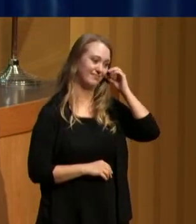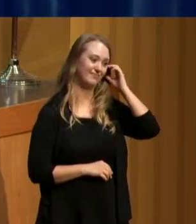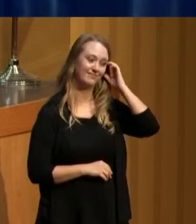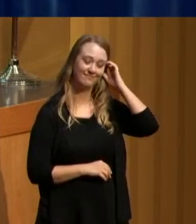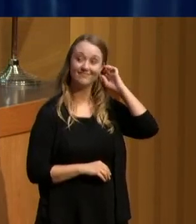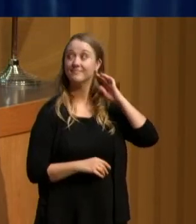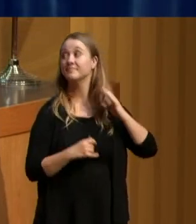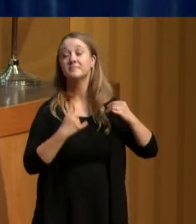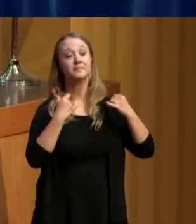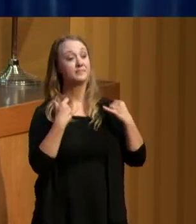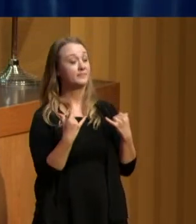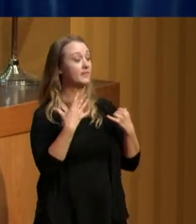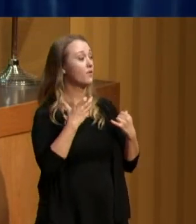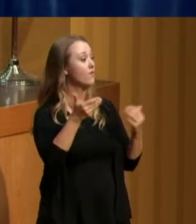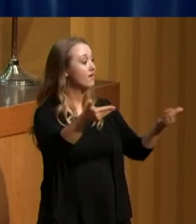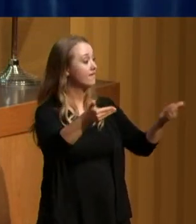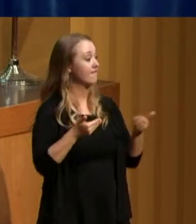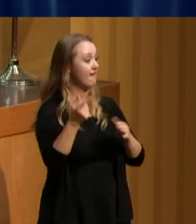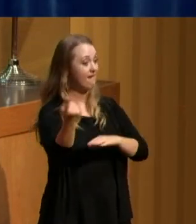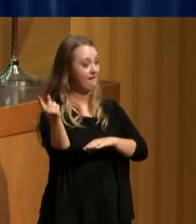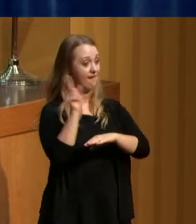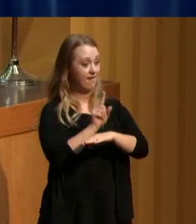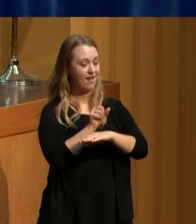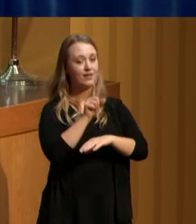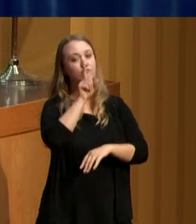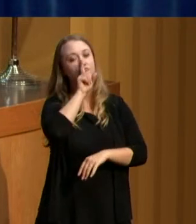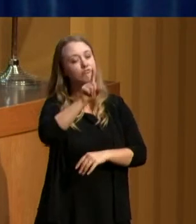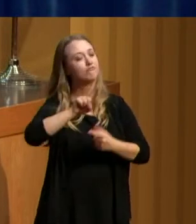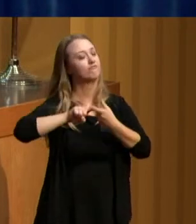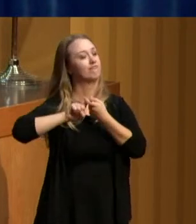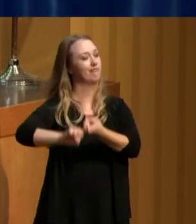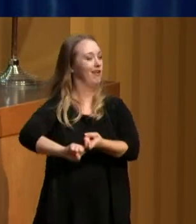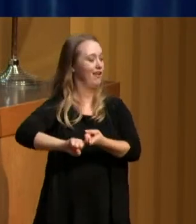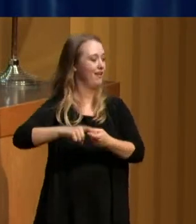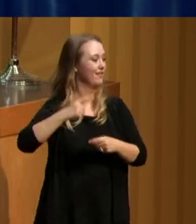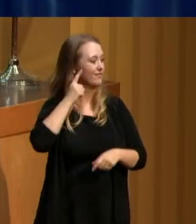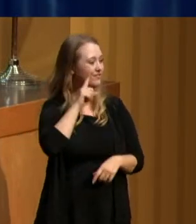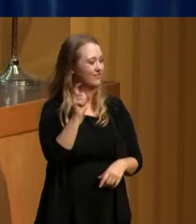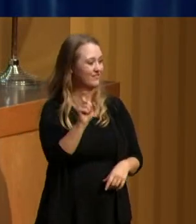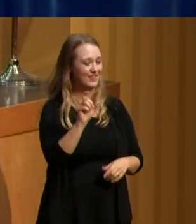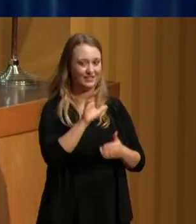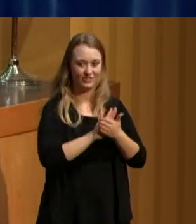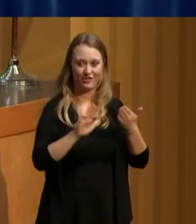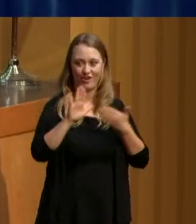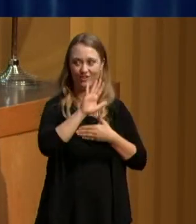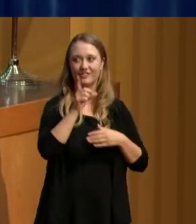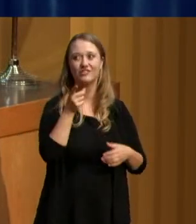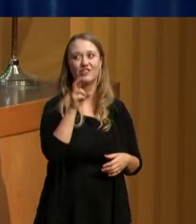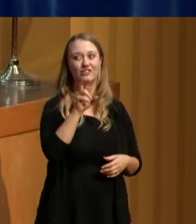At this time, I'd like to invite to the stage a real friend of Phoenix College, Dr. Tom Narini.